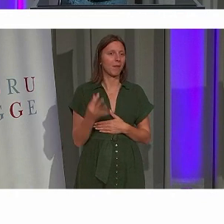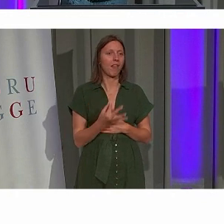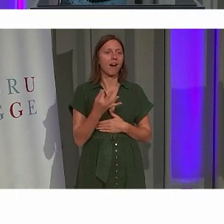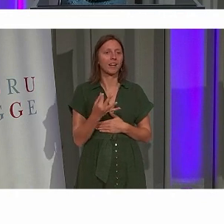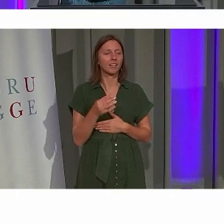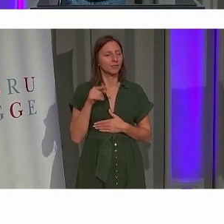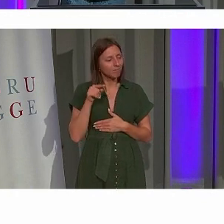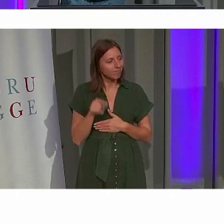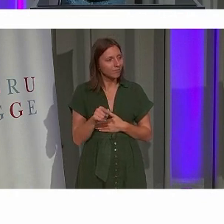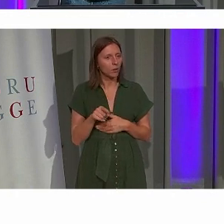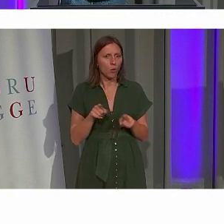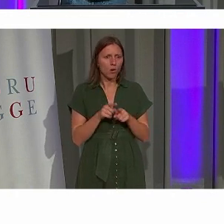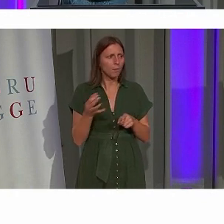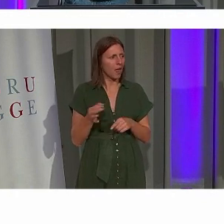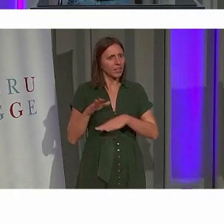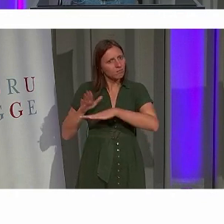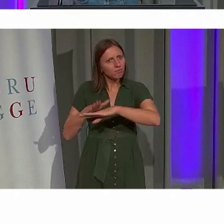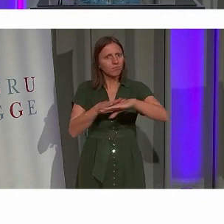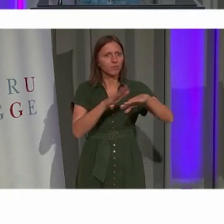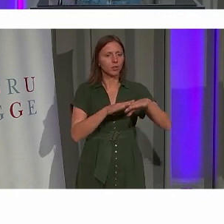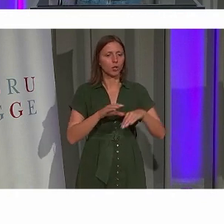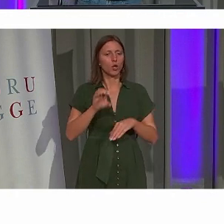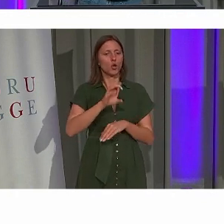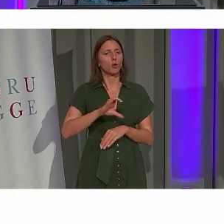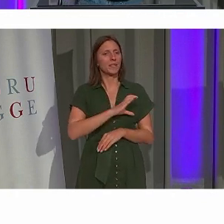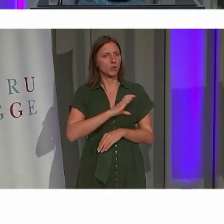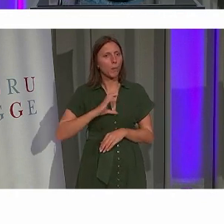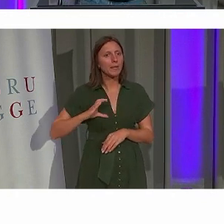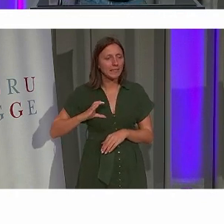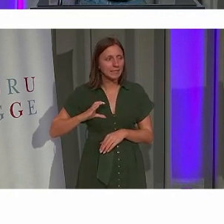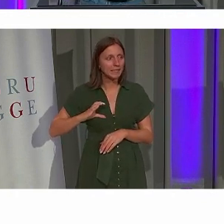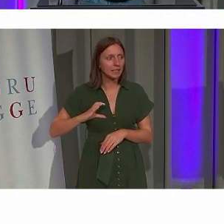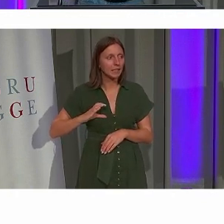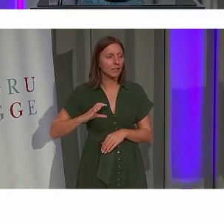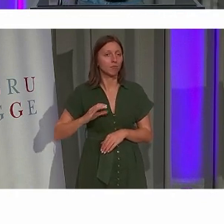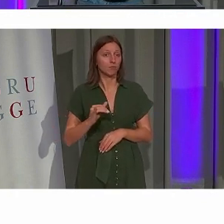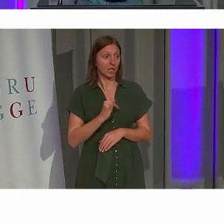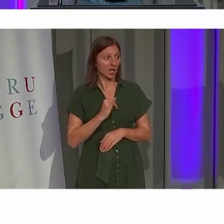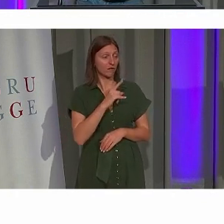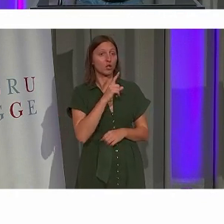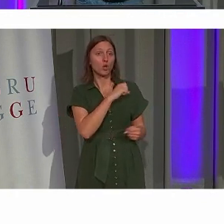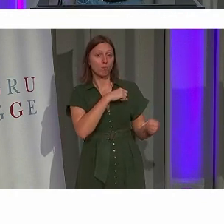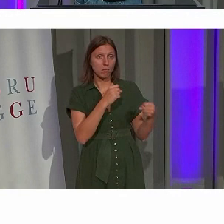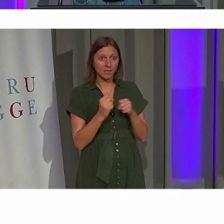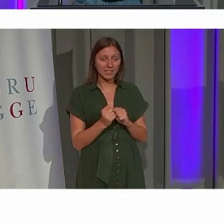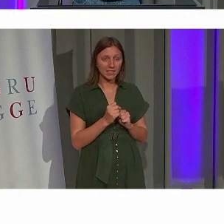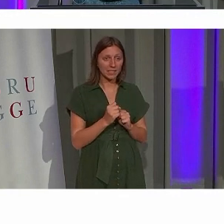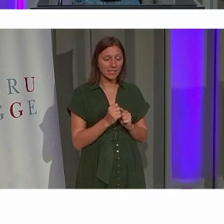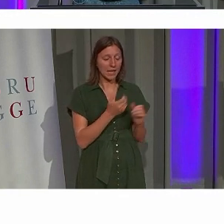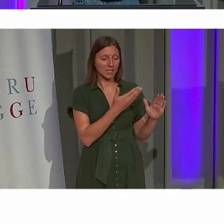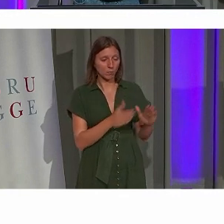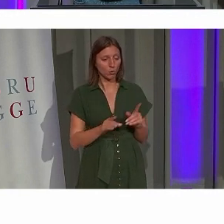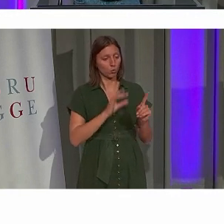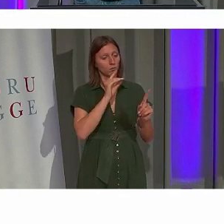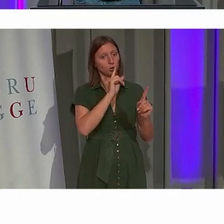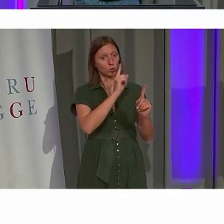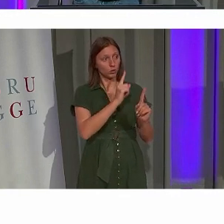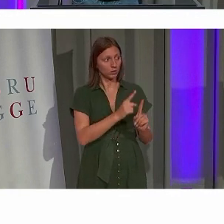traffic needs to adapt to the city and not the other way around. This is also the European Commission that states